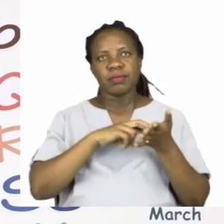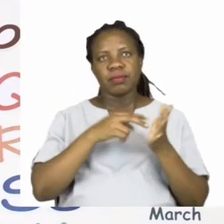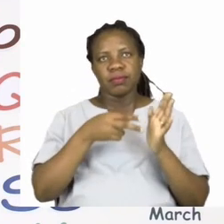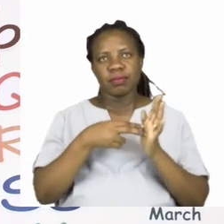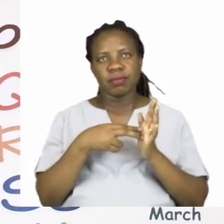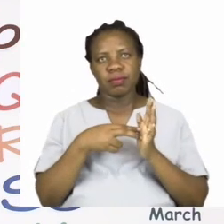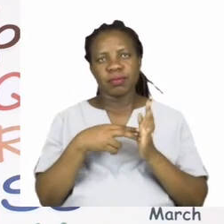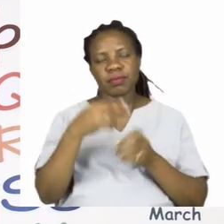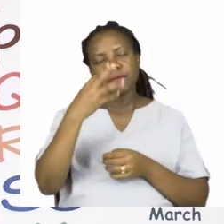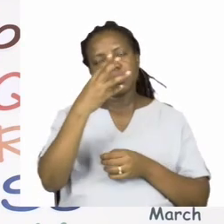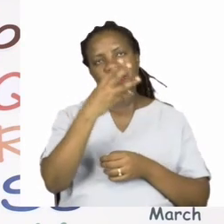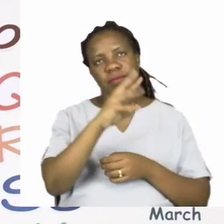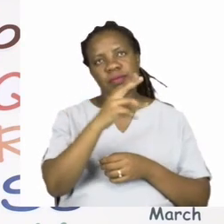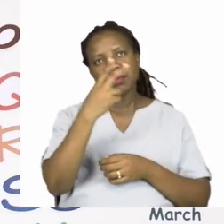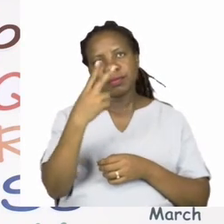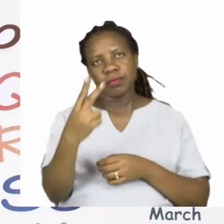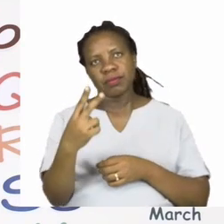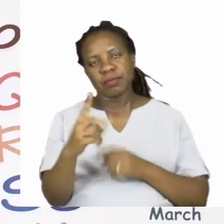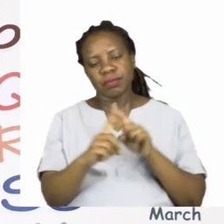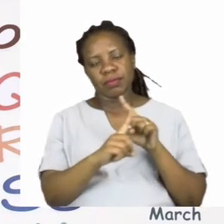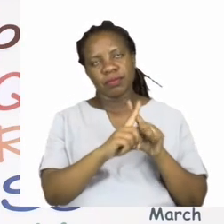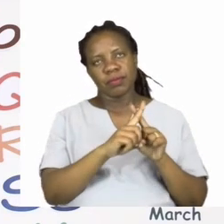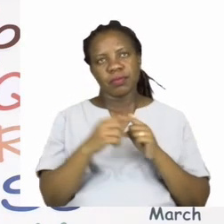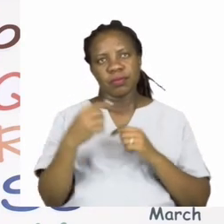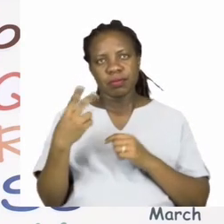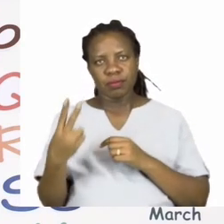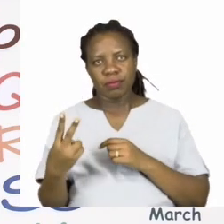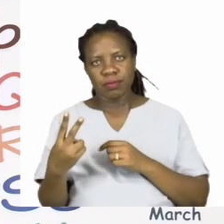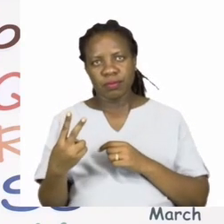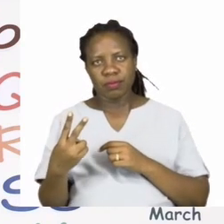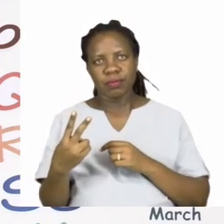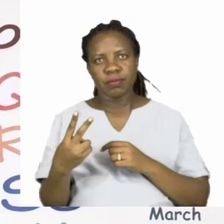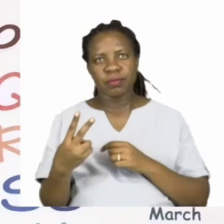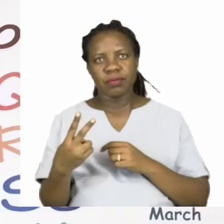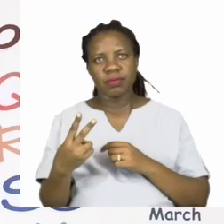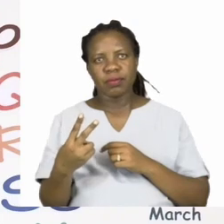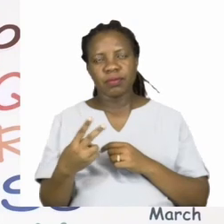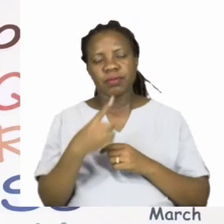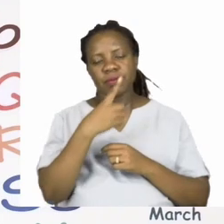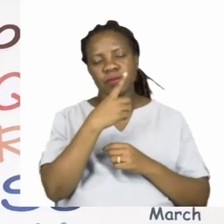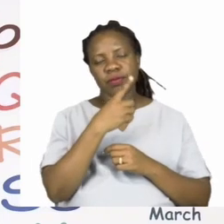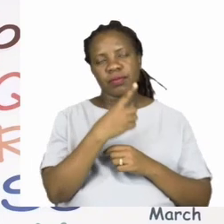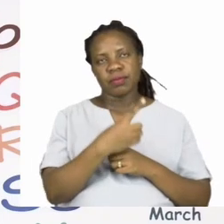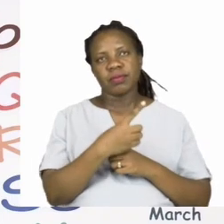that 62 times 2 will give us